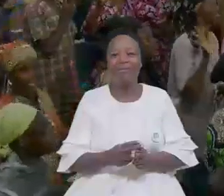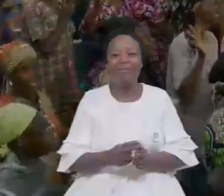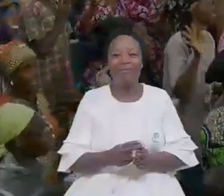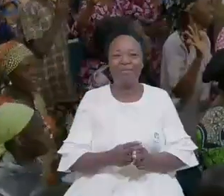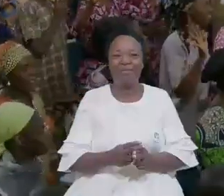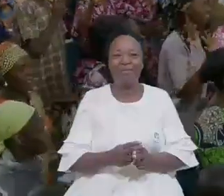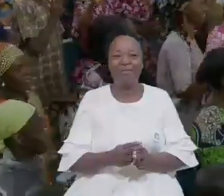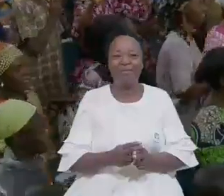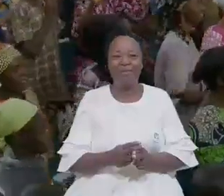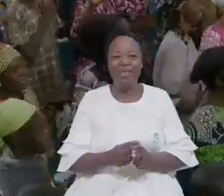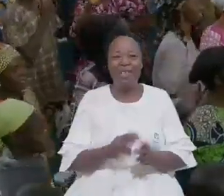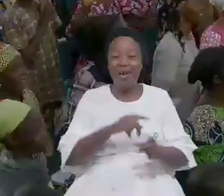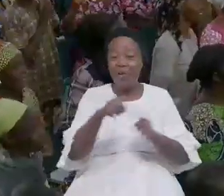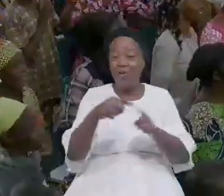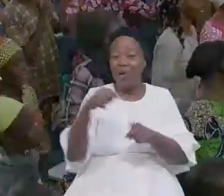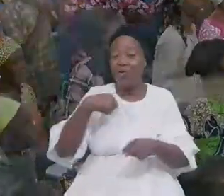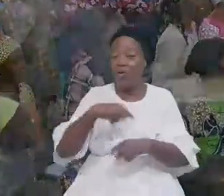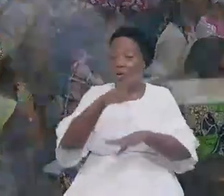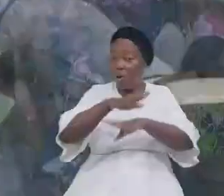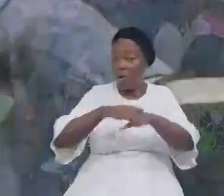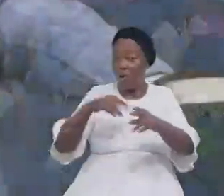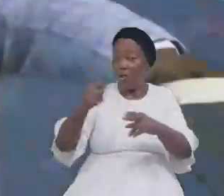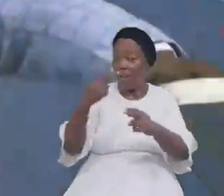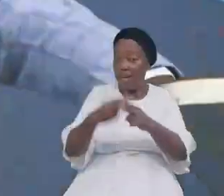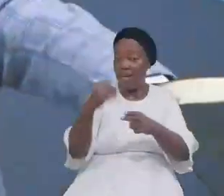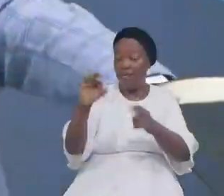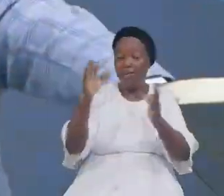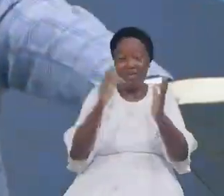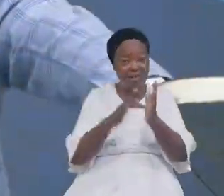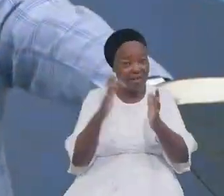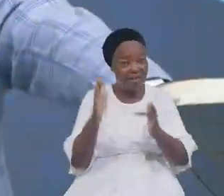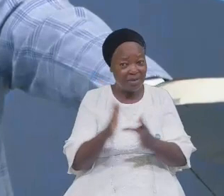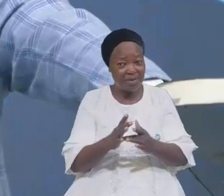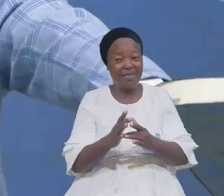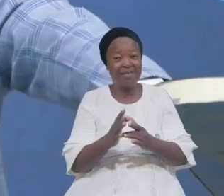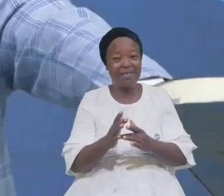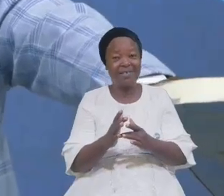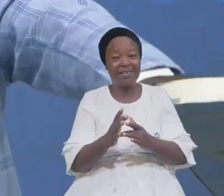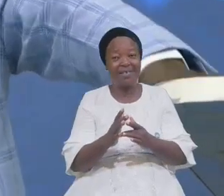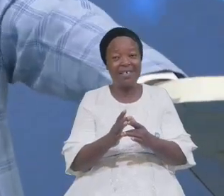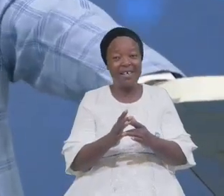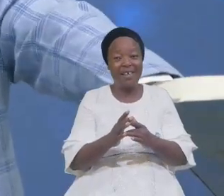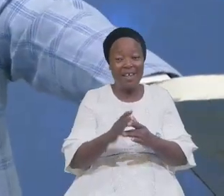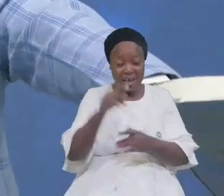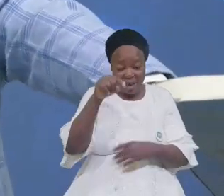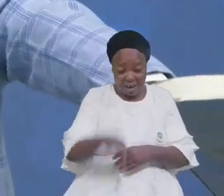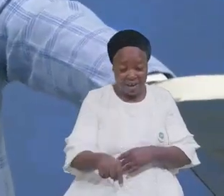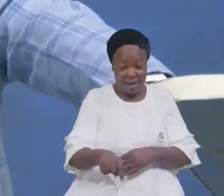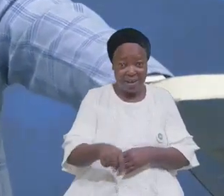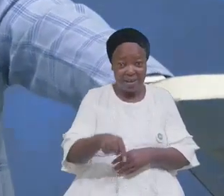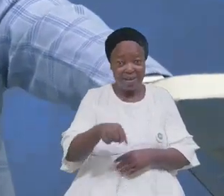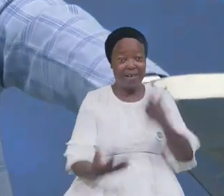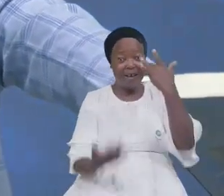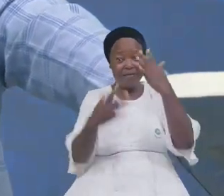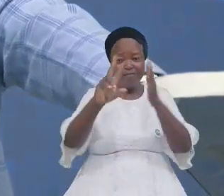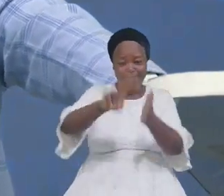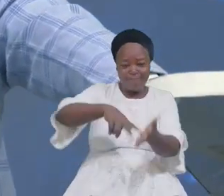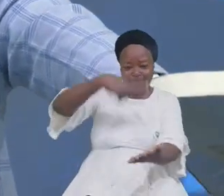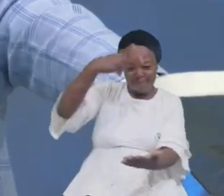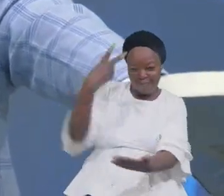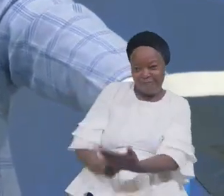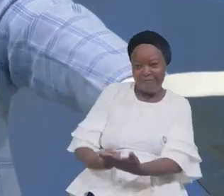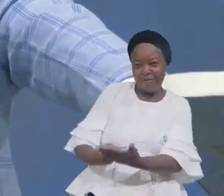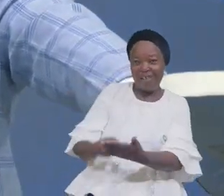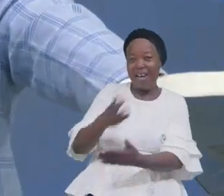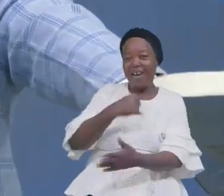When we mention the name of Jesus, hell collapses and